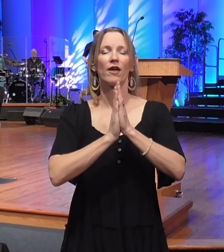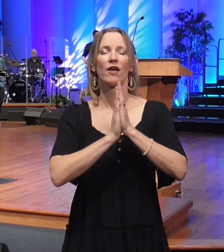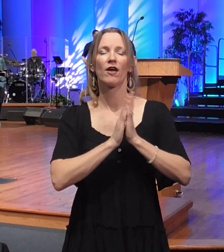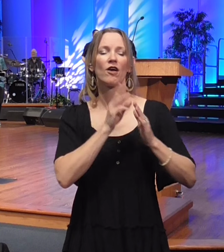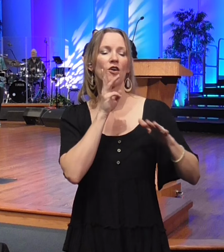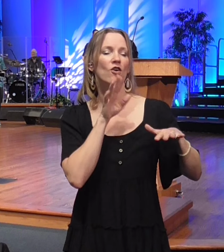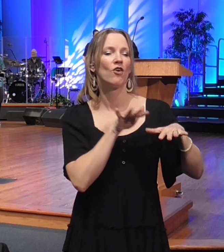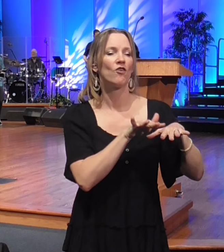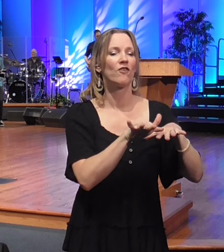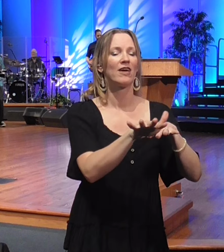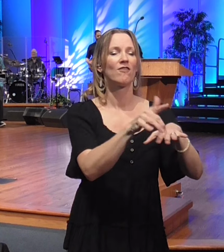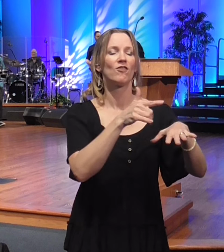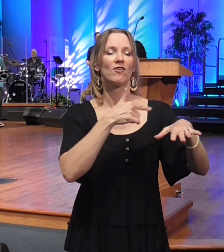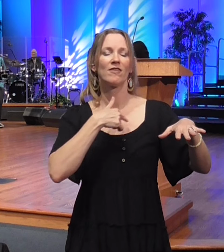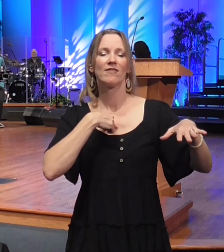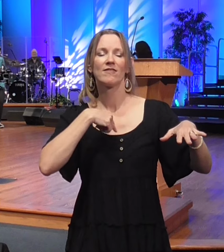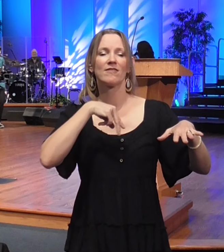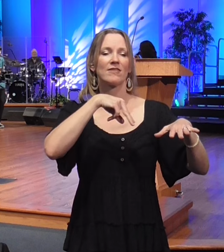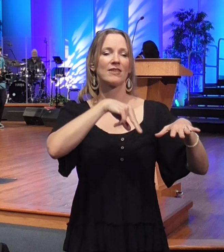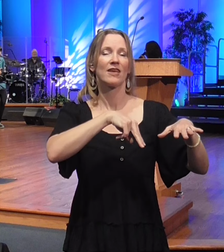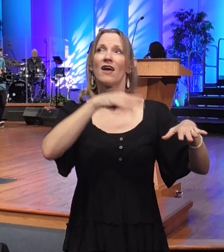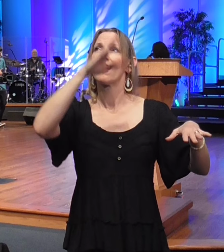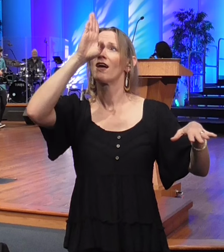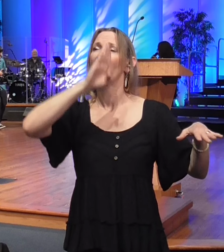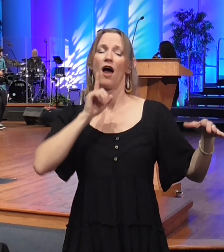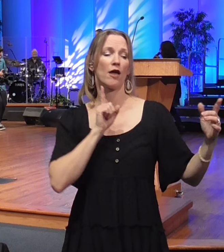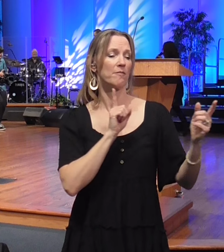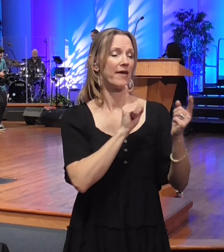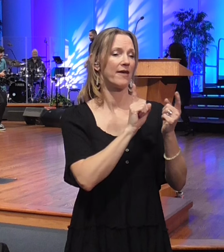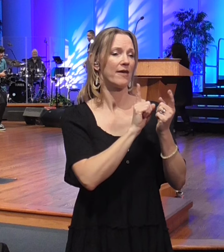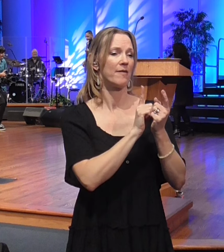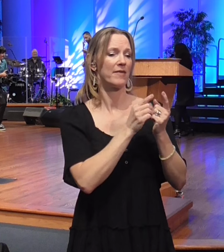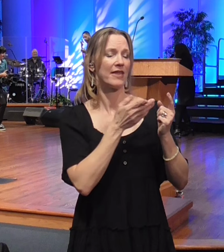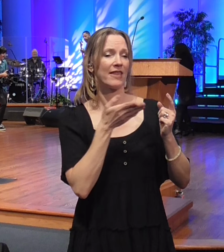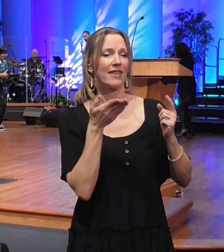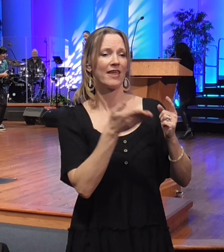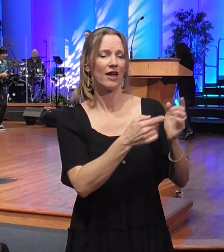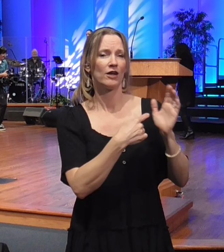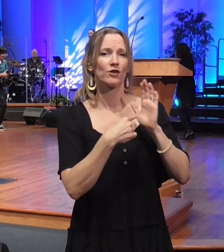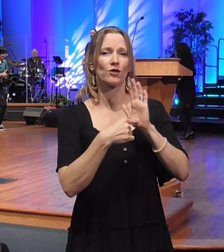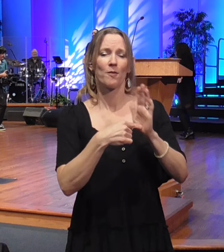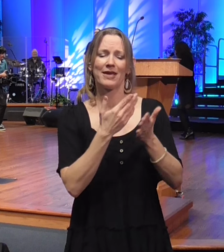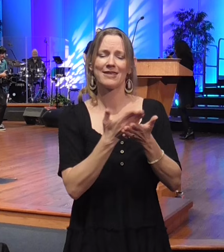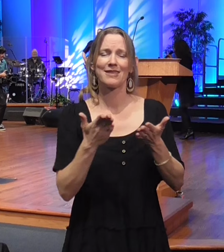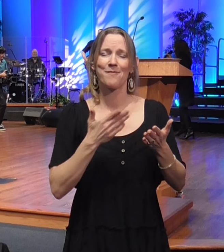God met me there, showing me some